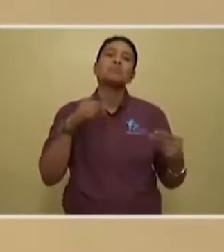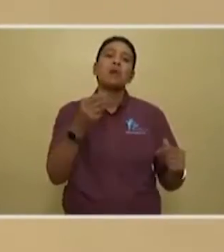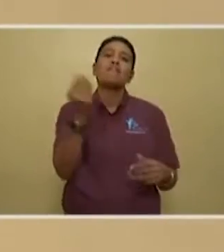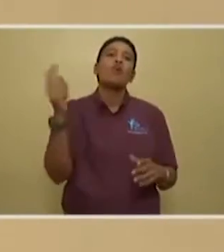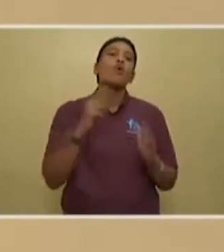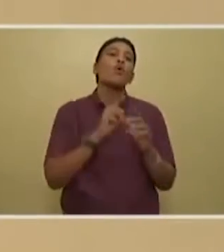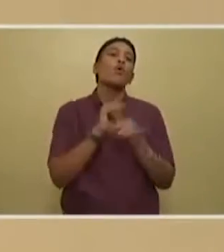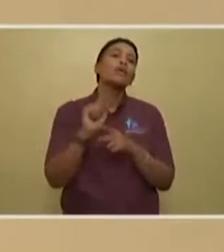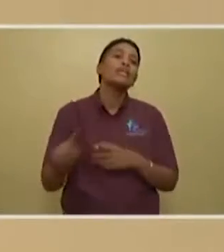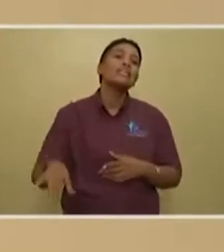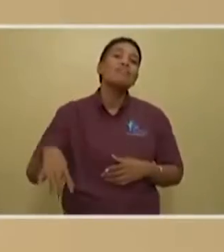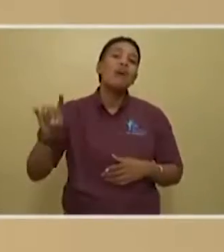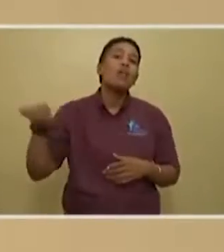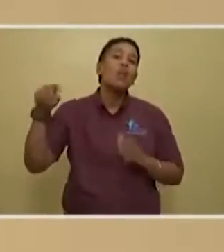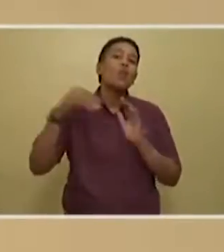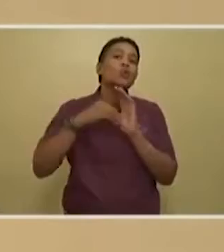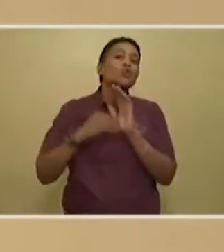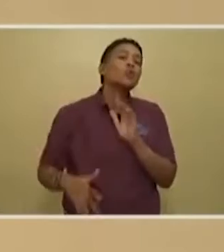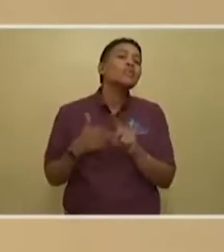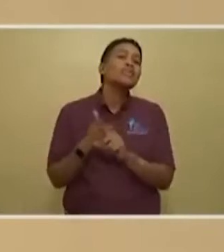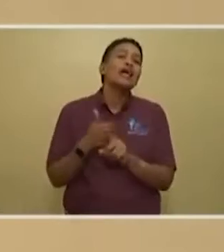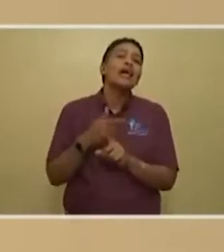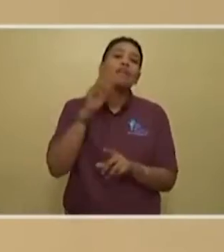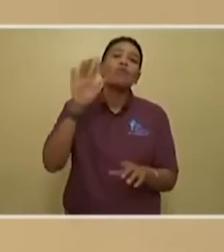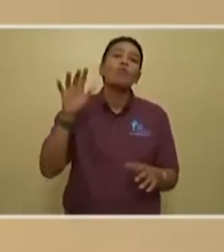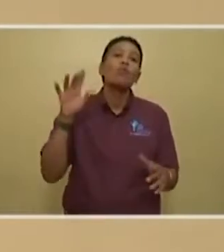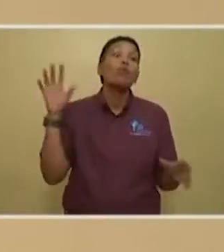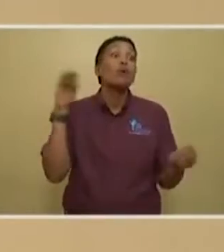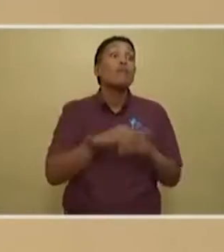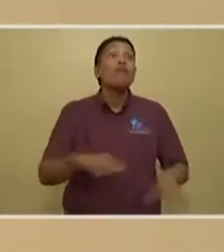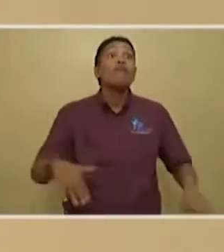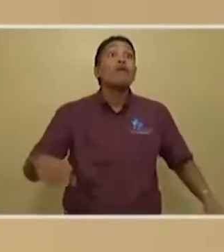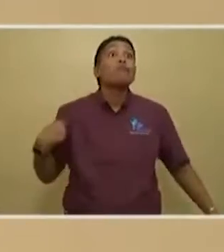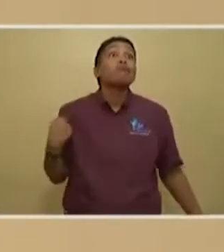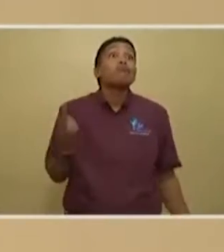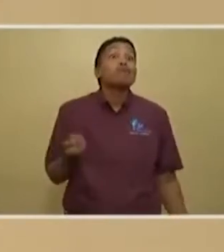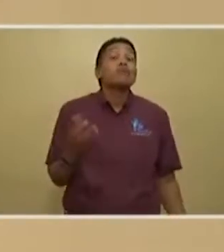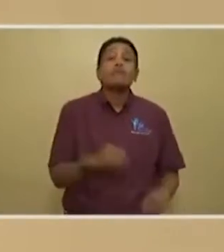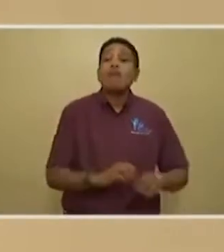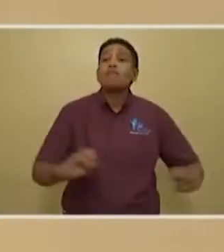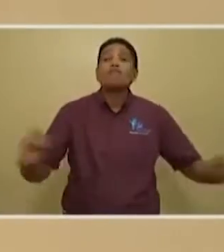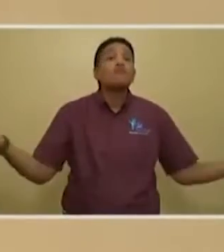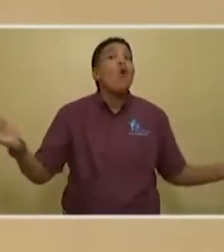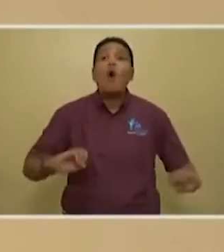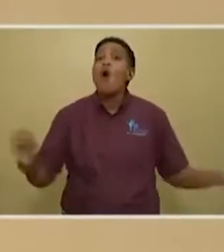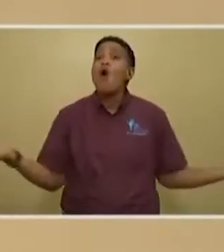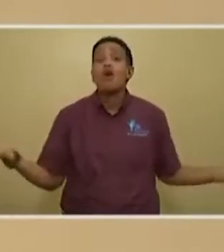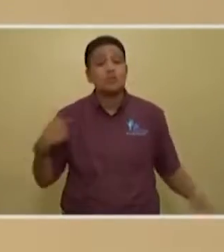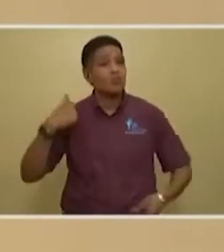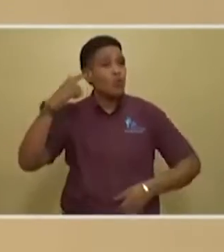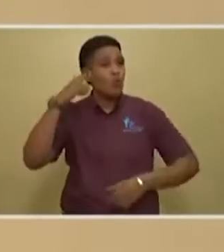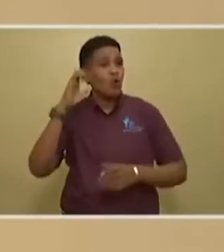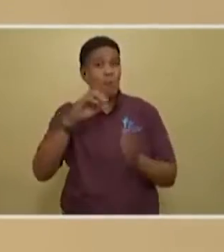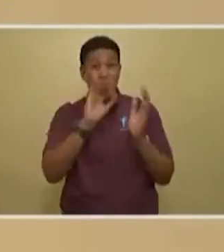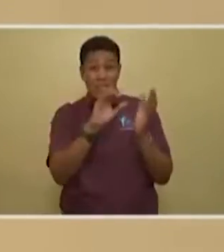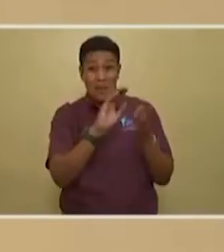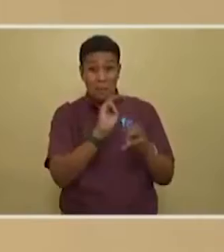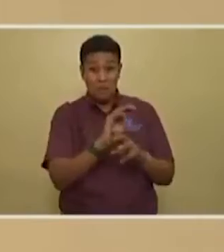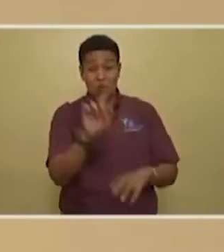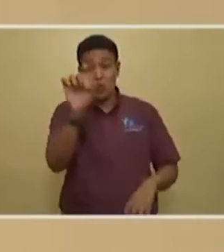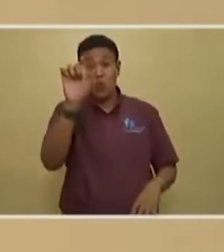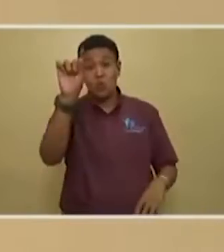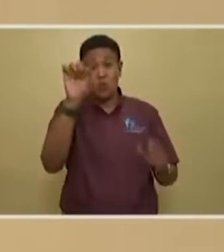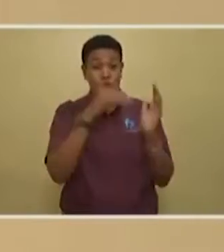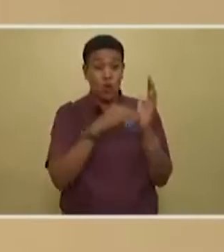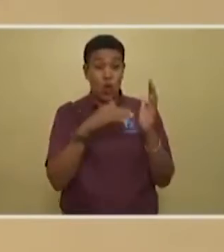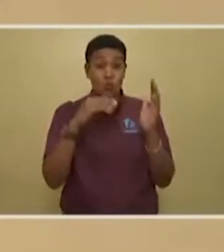weeks finding those students that have disengaged. You would have heard our minister talking about that 120,000